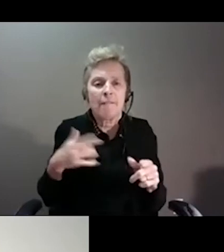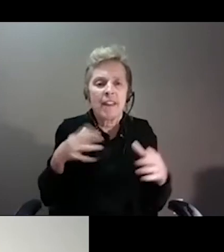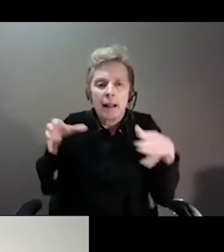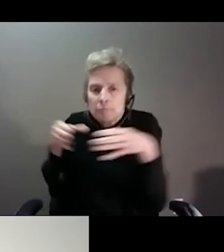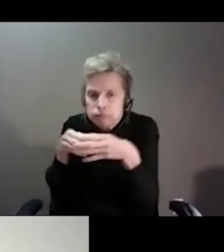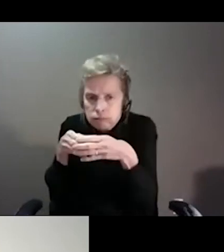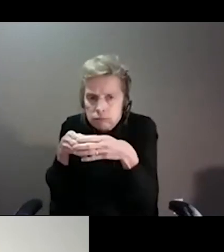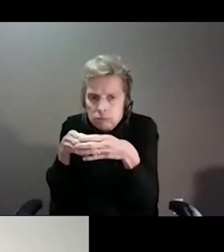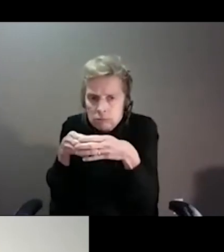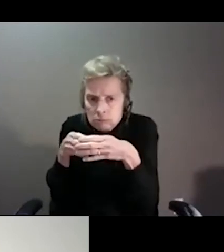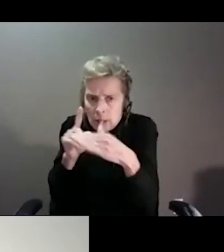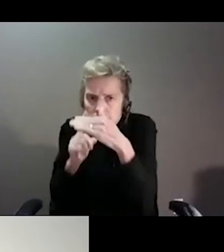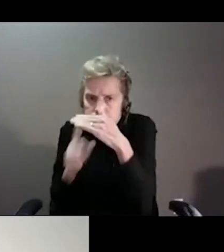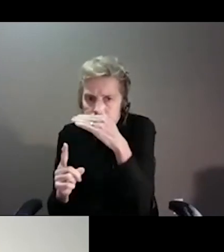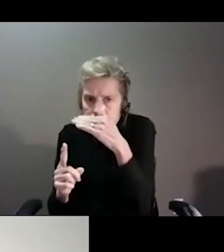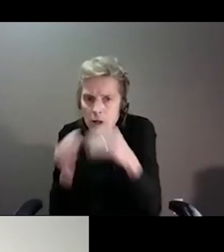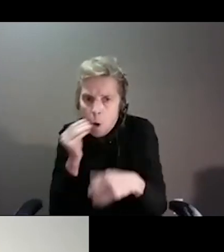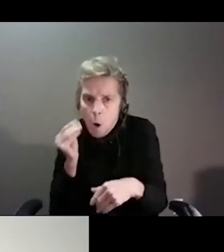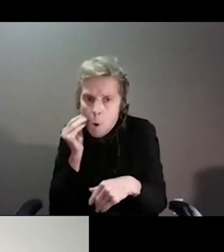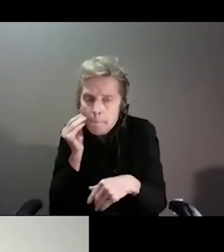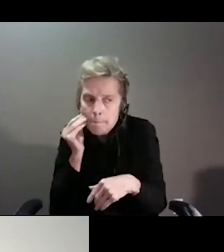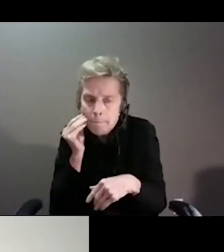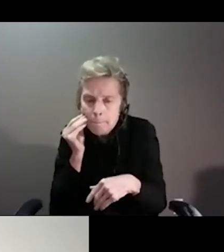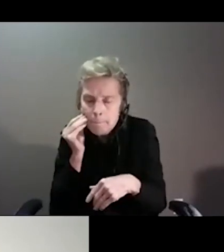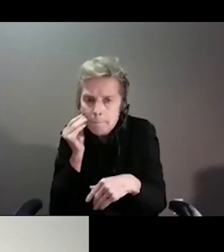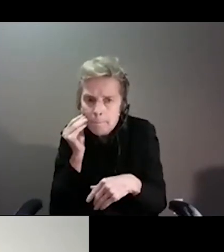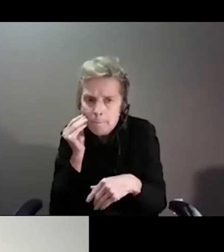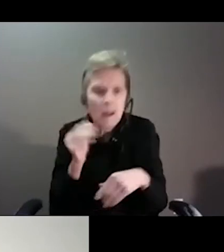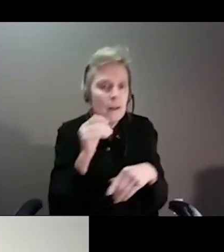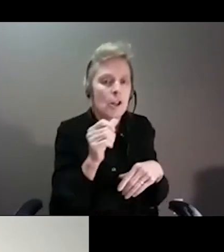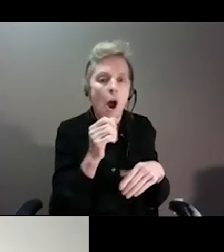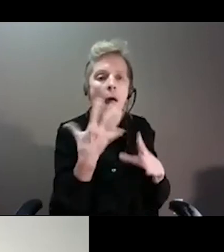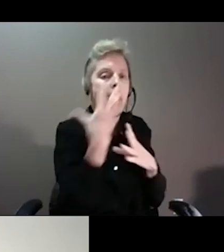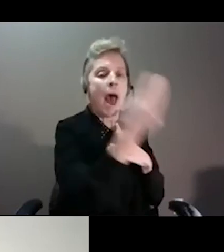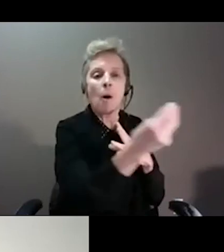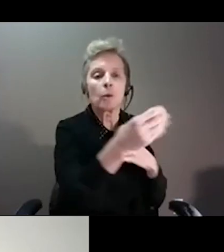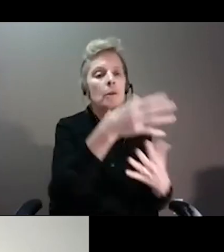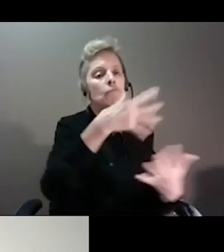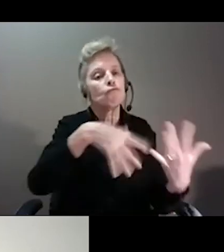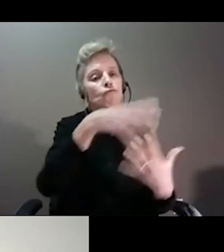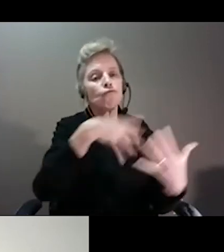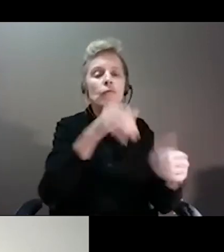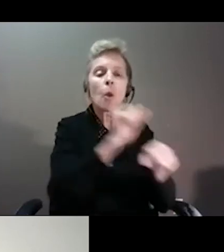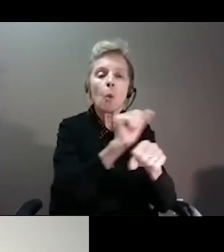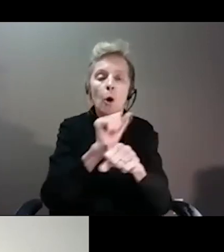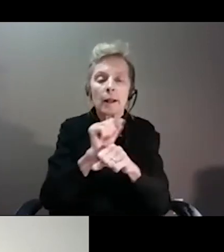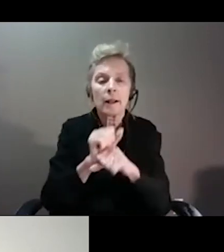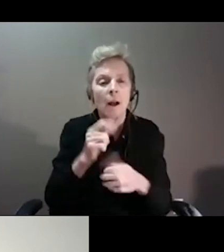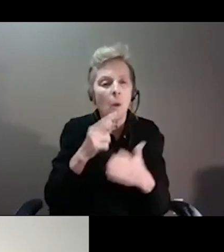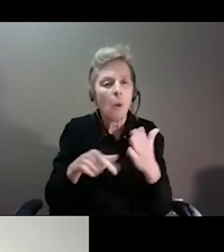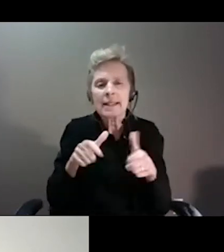options. What do you think the biggest risk or pitfall facing people with disabilities is in regards to these future